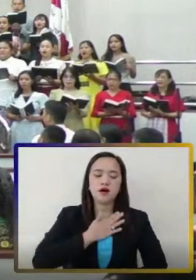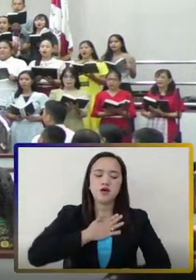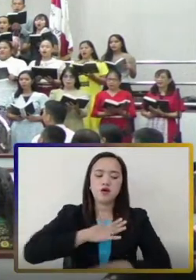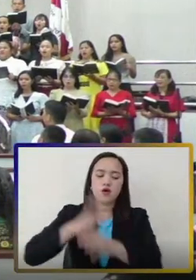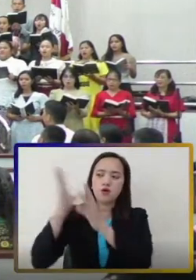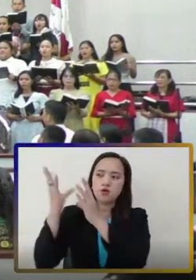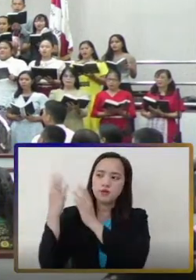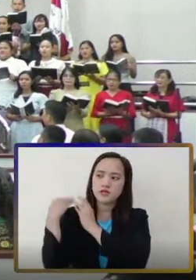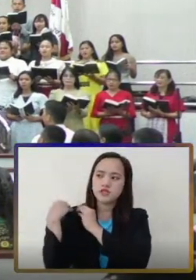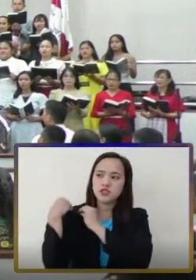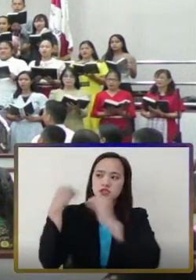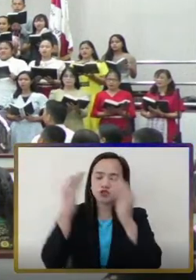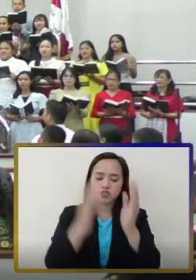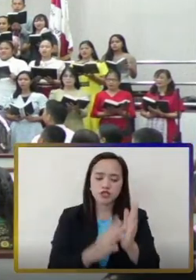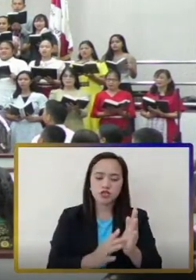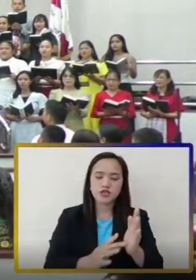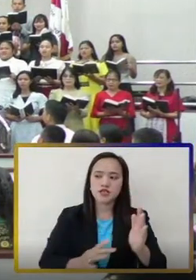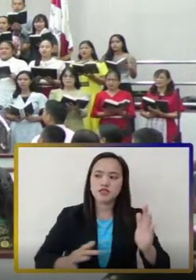My hope is